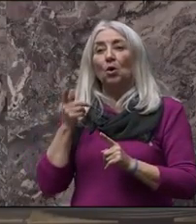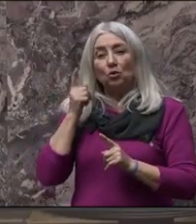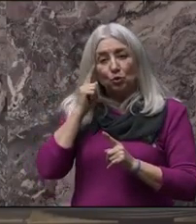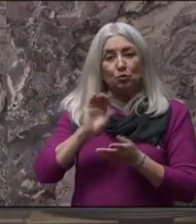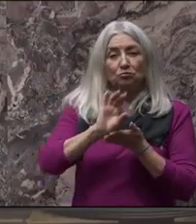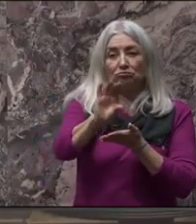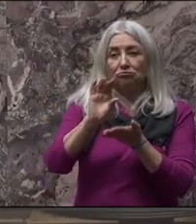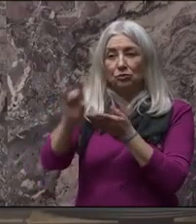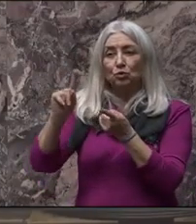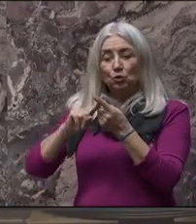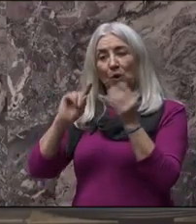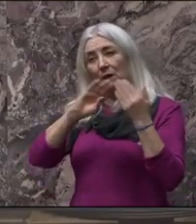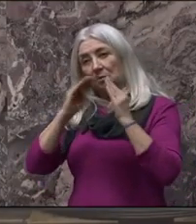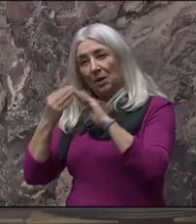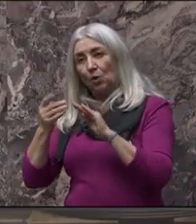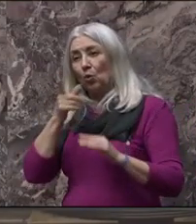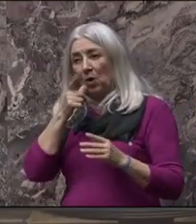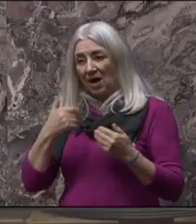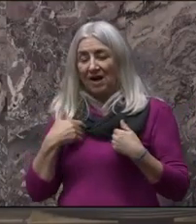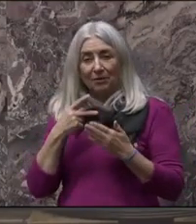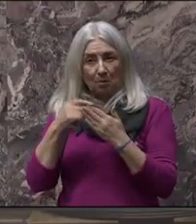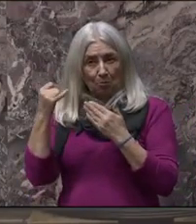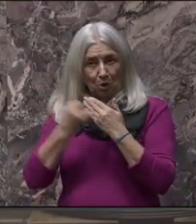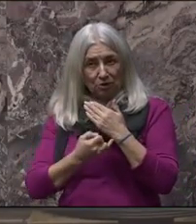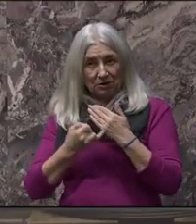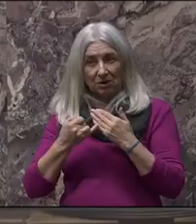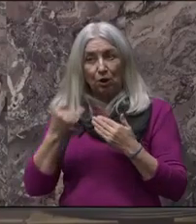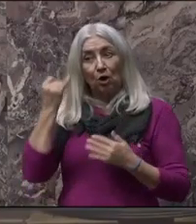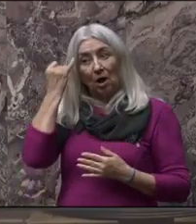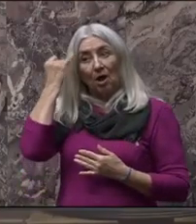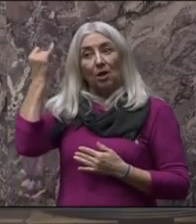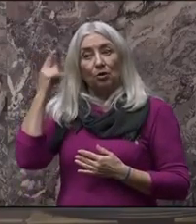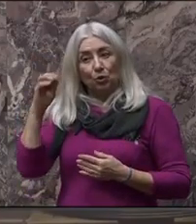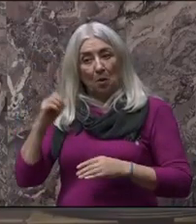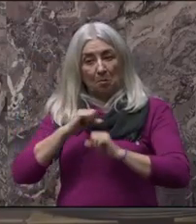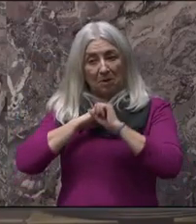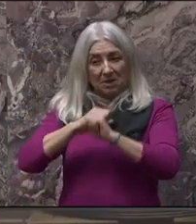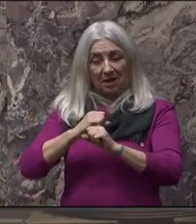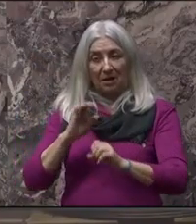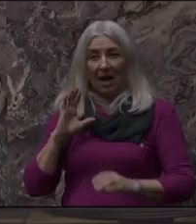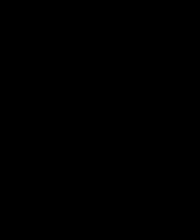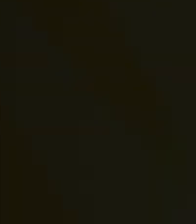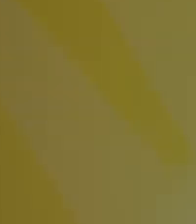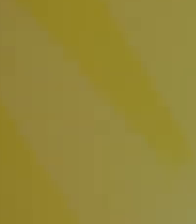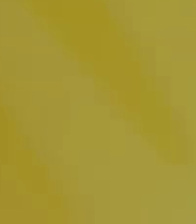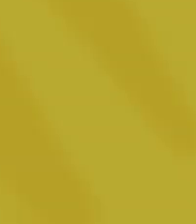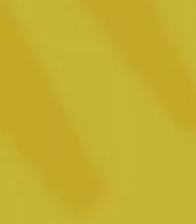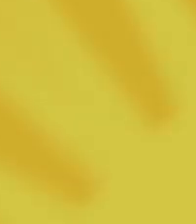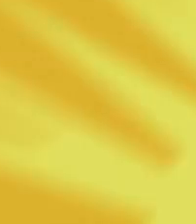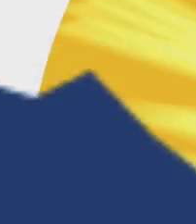community groups throughout our province to protect and enhance our environment.